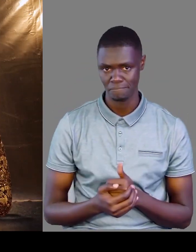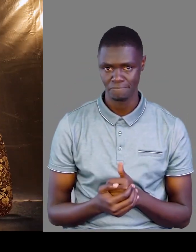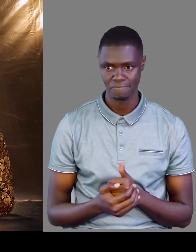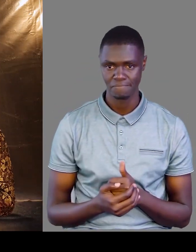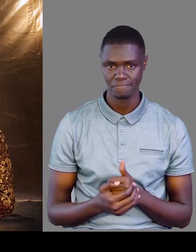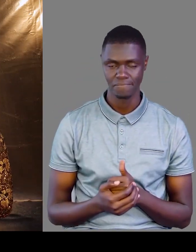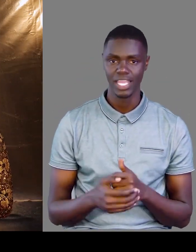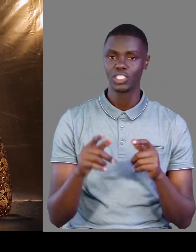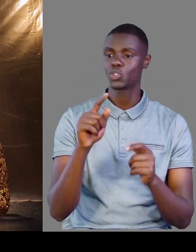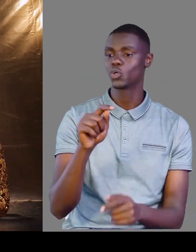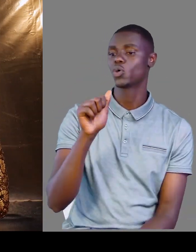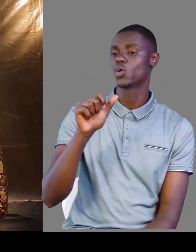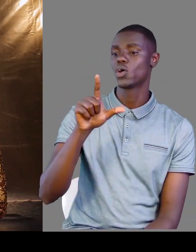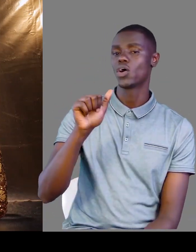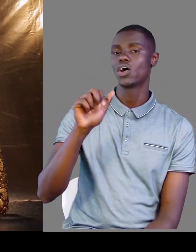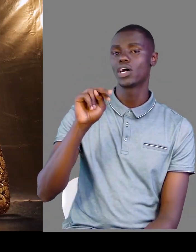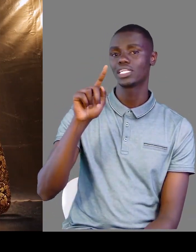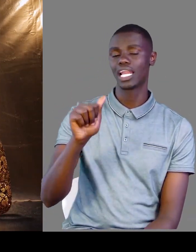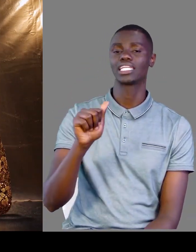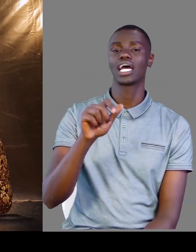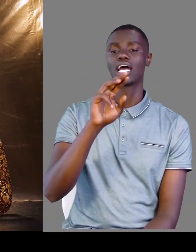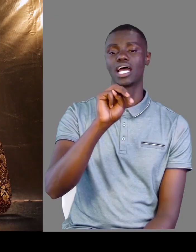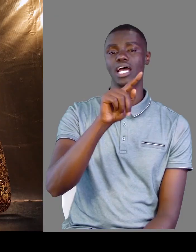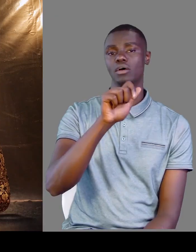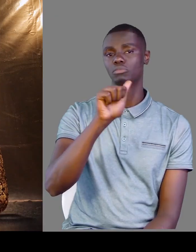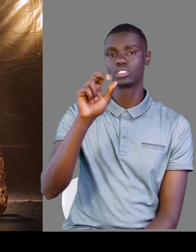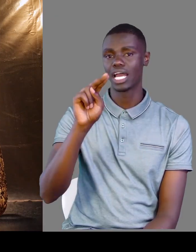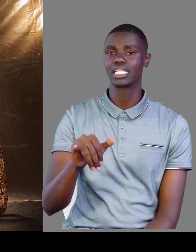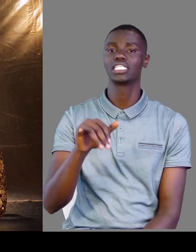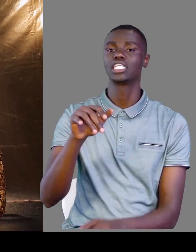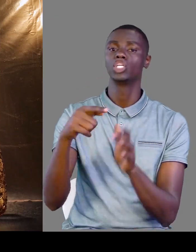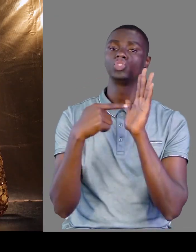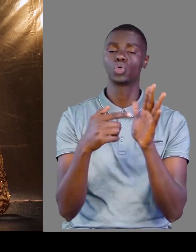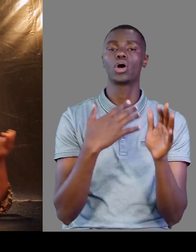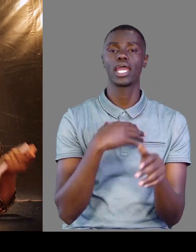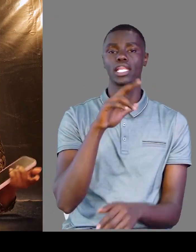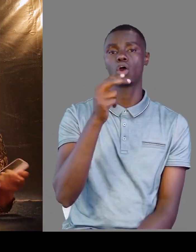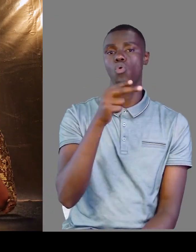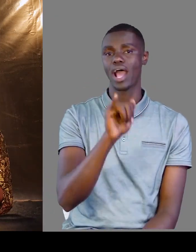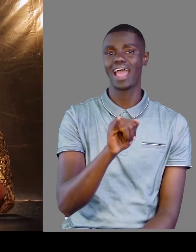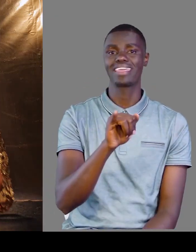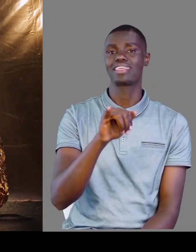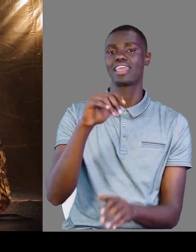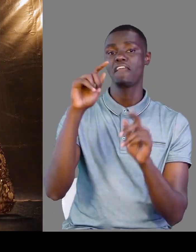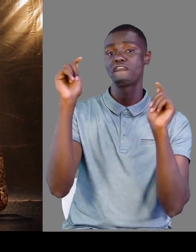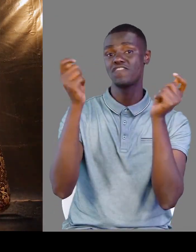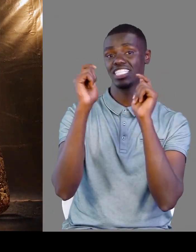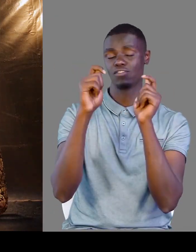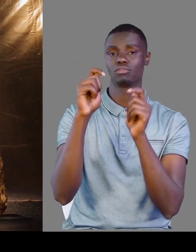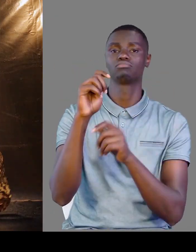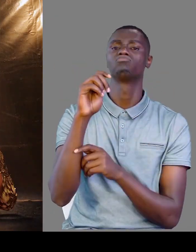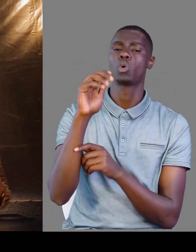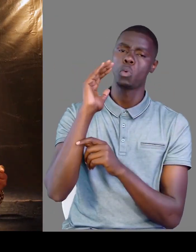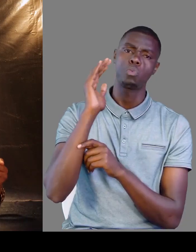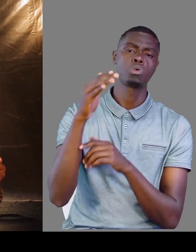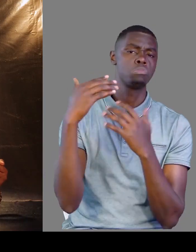Talent Mtaani show and Ohio Festival. Matching. That is going to be amazing. Itadonjo Maber. Itadonjo, by the way.